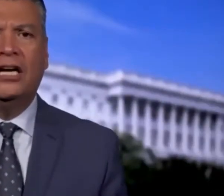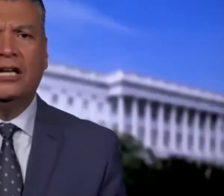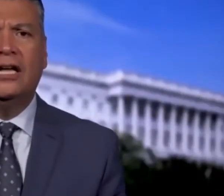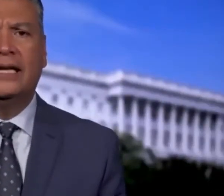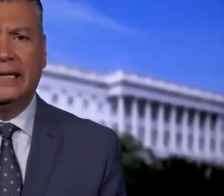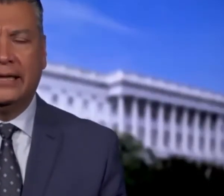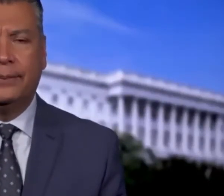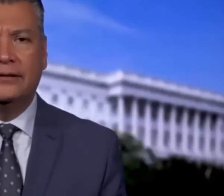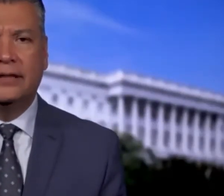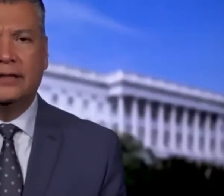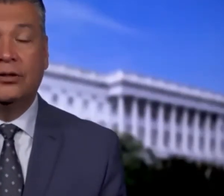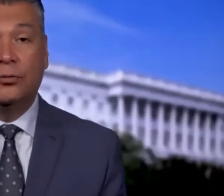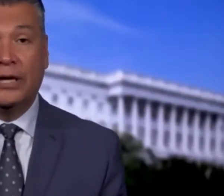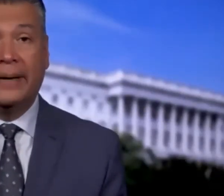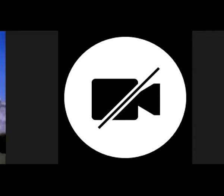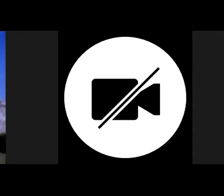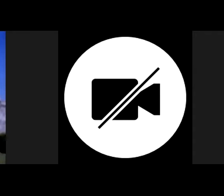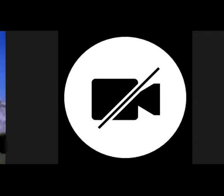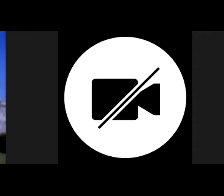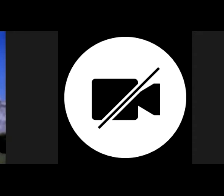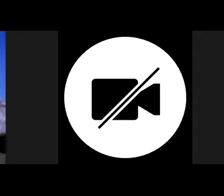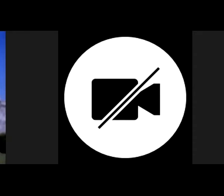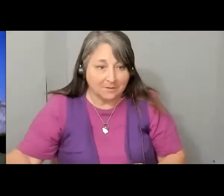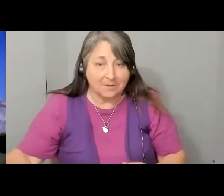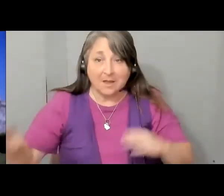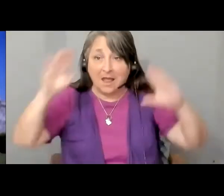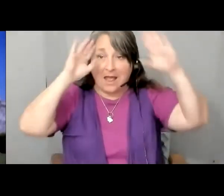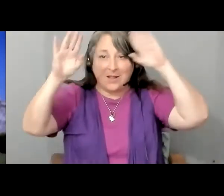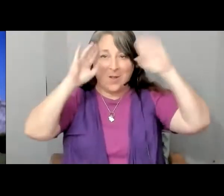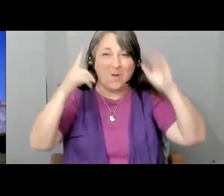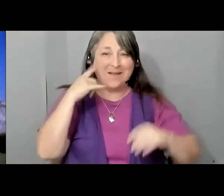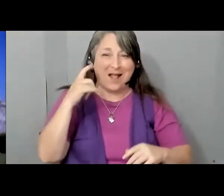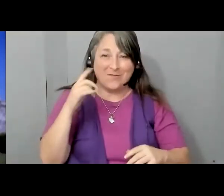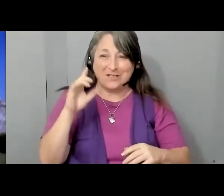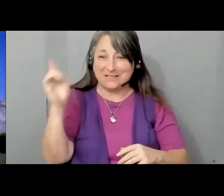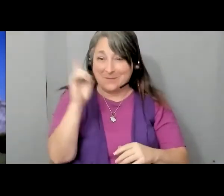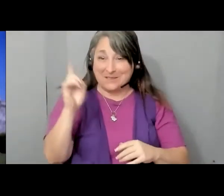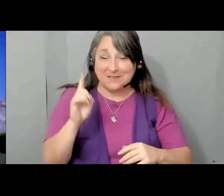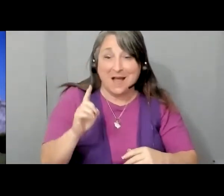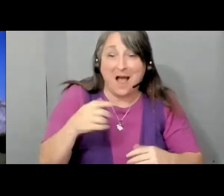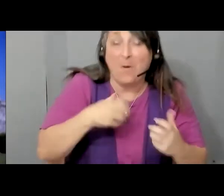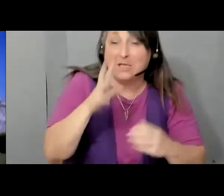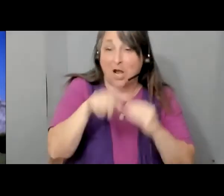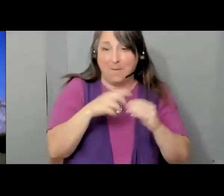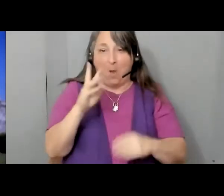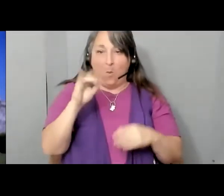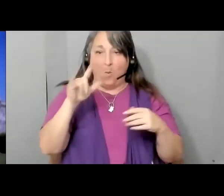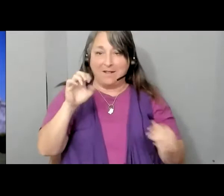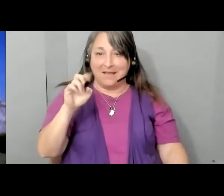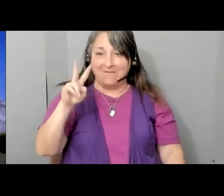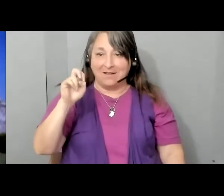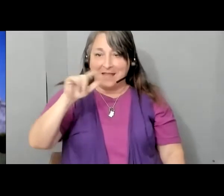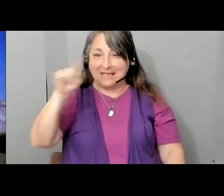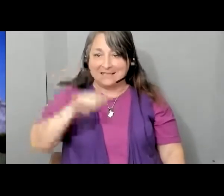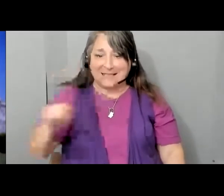I've been talking a lot lately about one of my heroes, Willie Velasquez. Willie Velasquez, a recipient